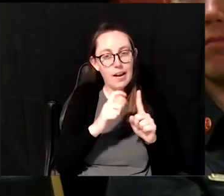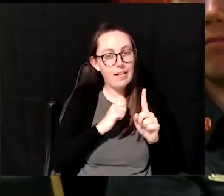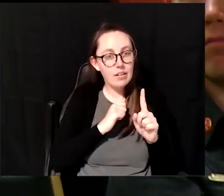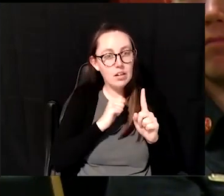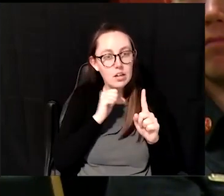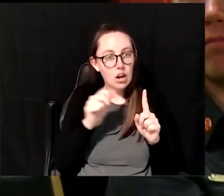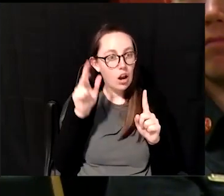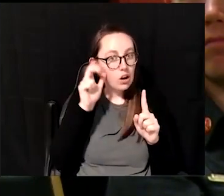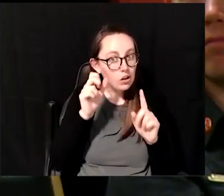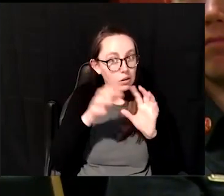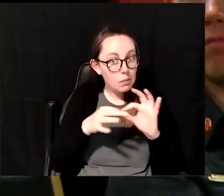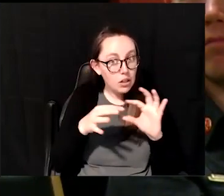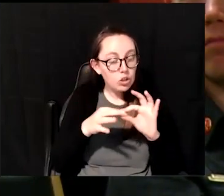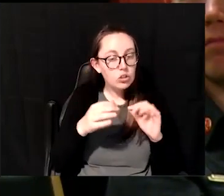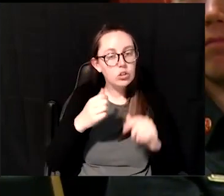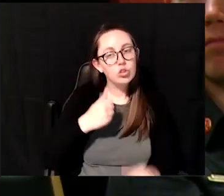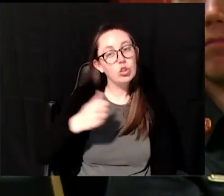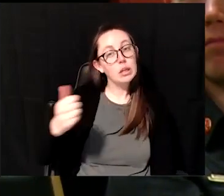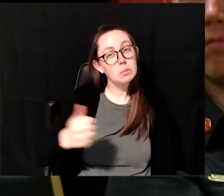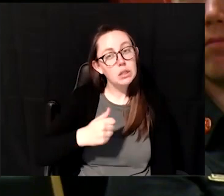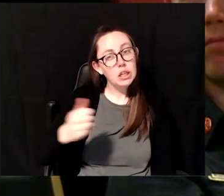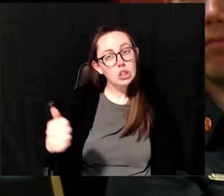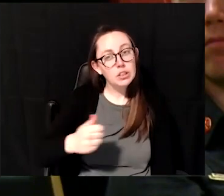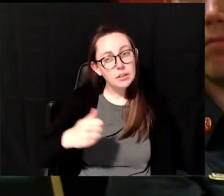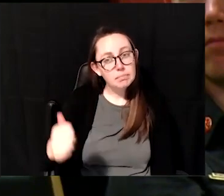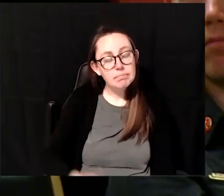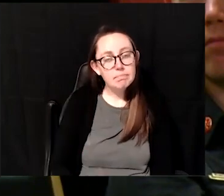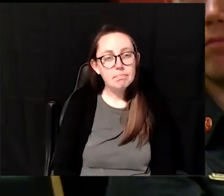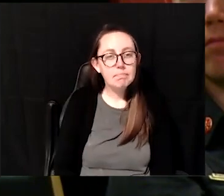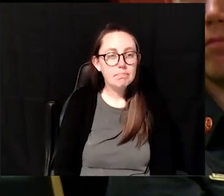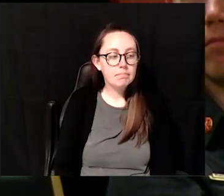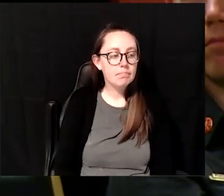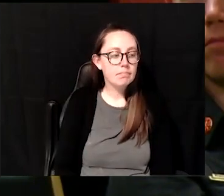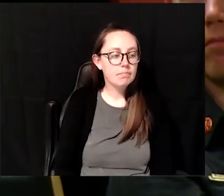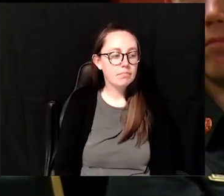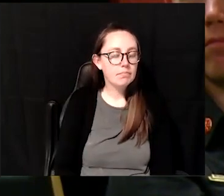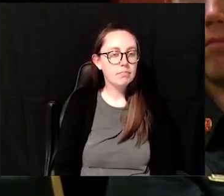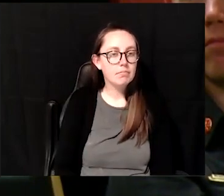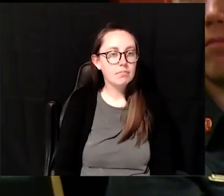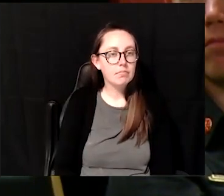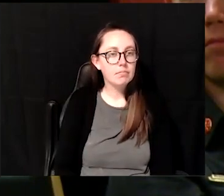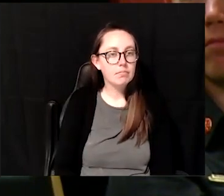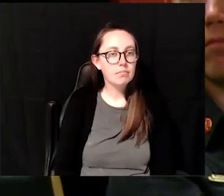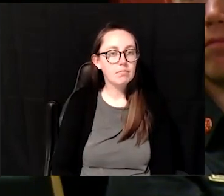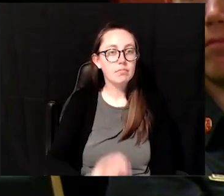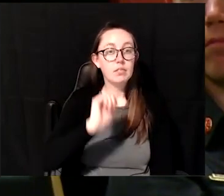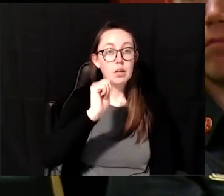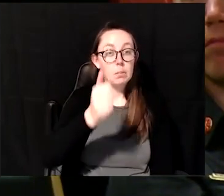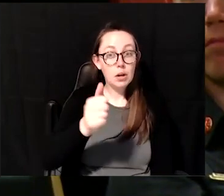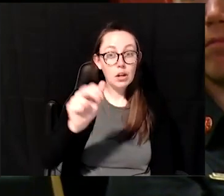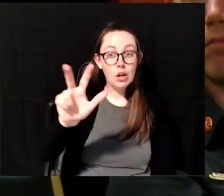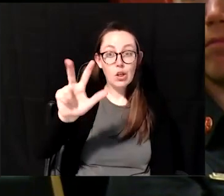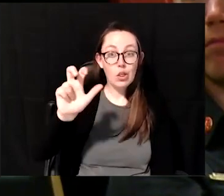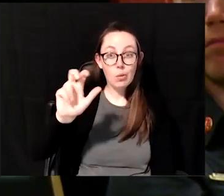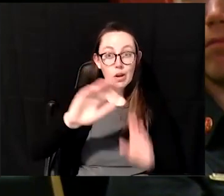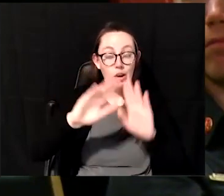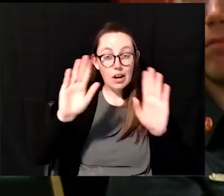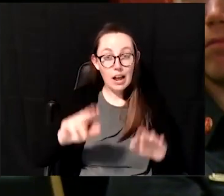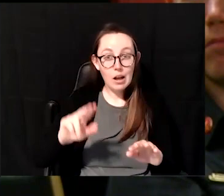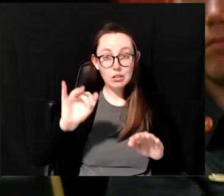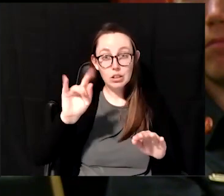transportation and uh putting 300 housing units in our neighborhood would change it